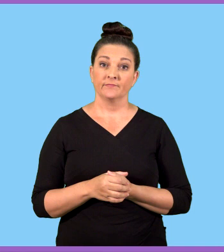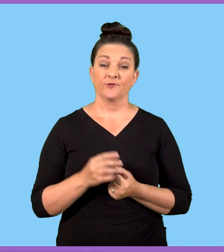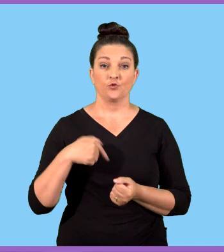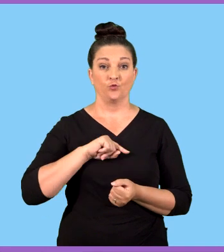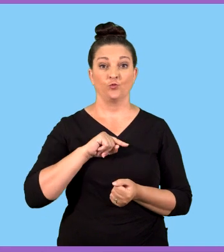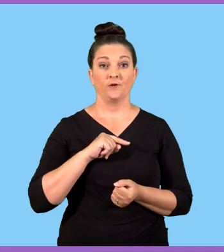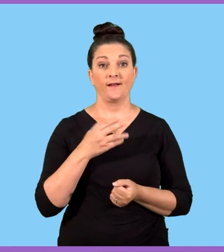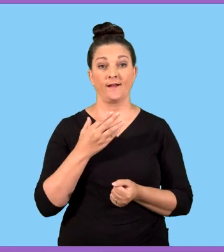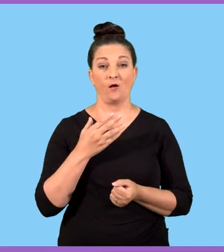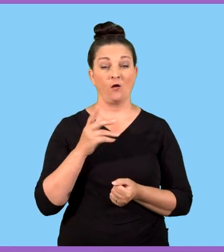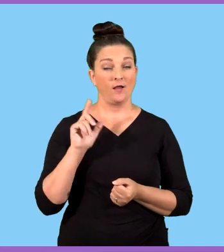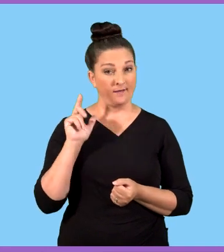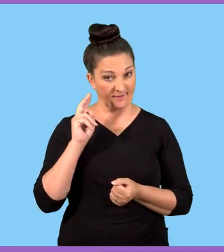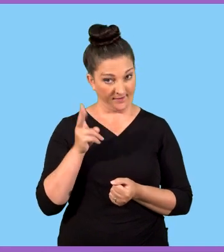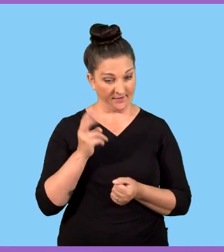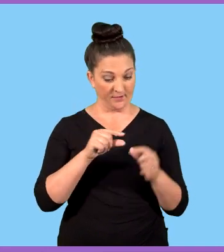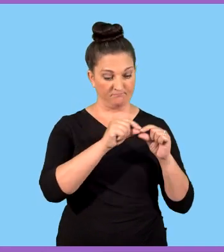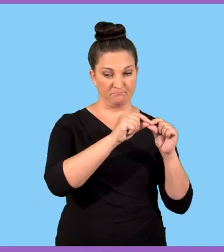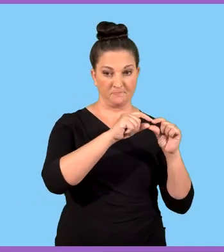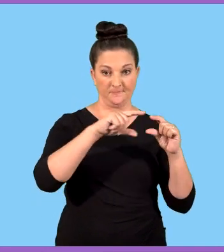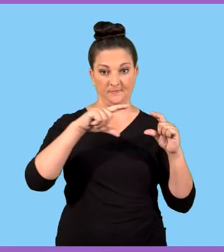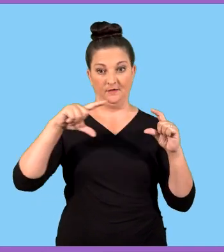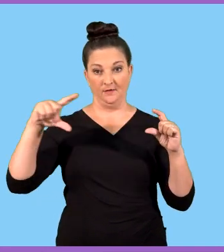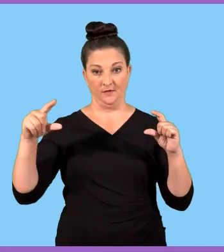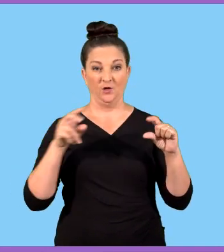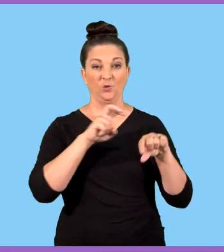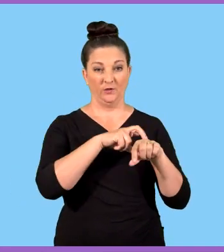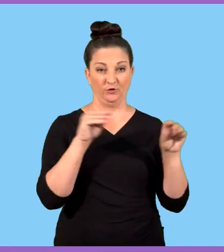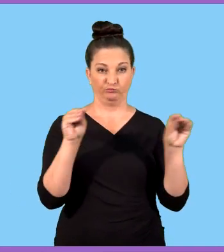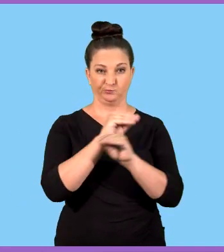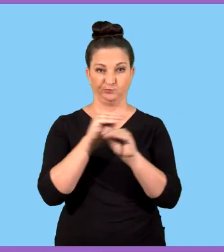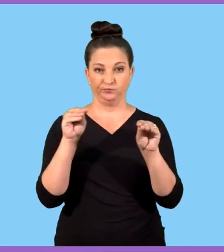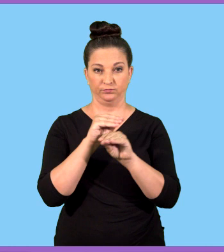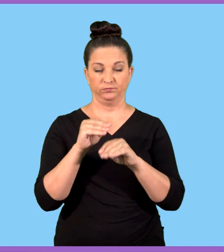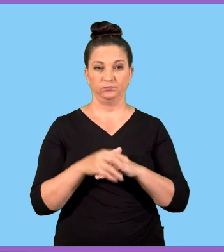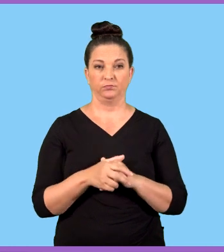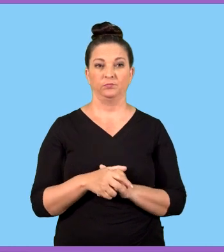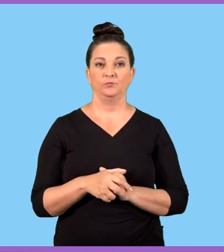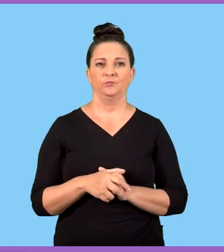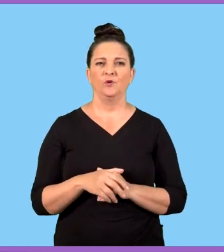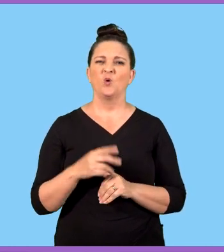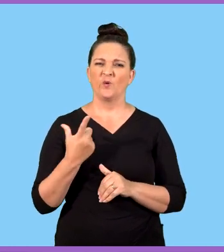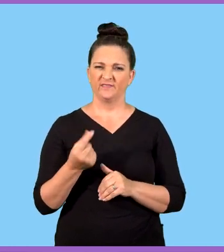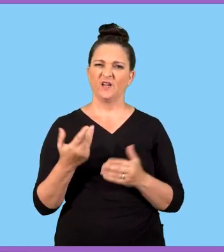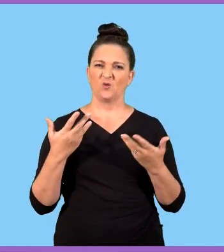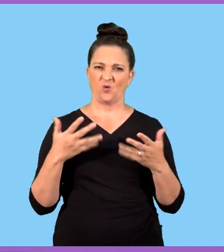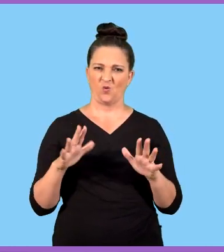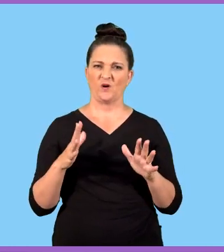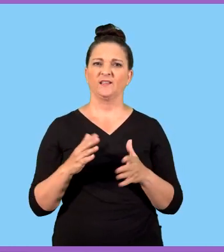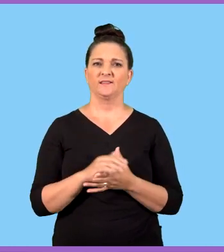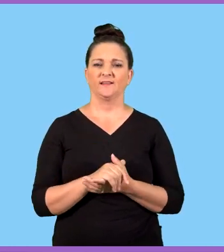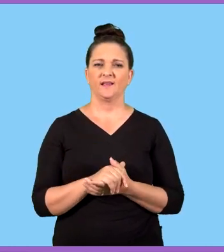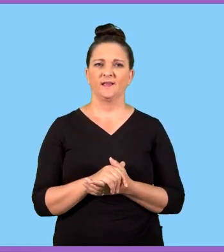case, we've got to arrange all the values in ascending order. We've done it already before in the question before